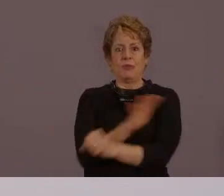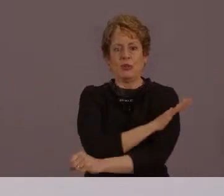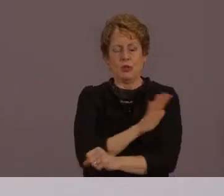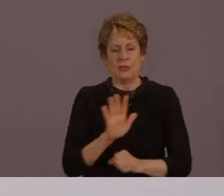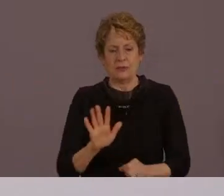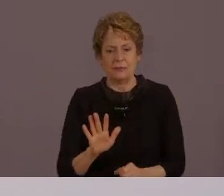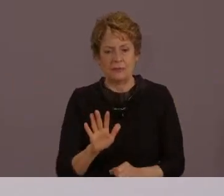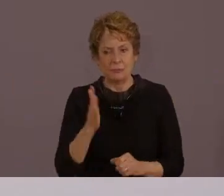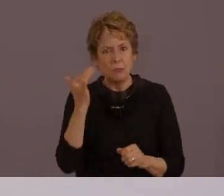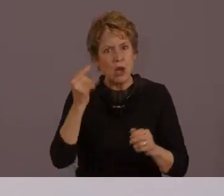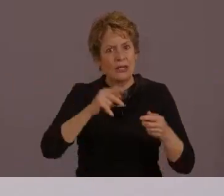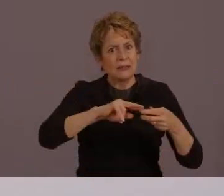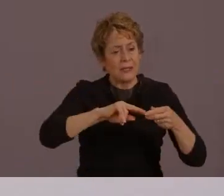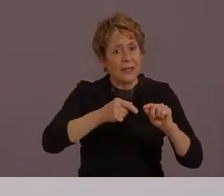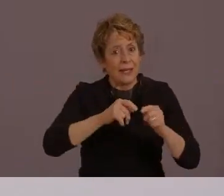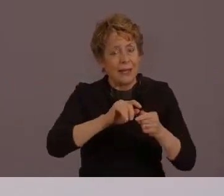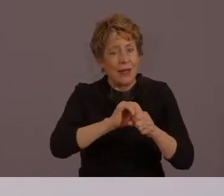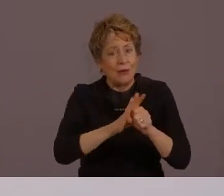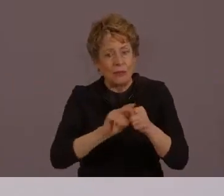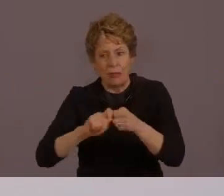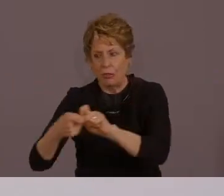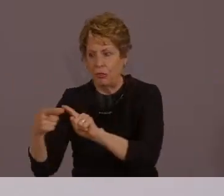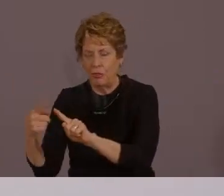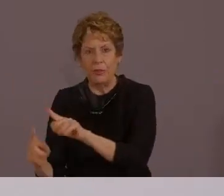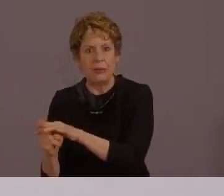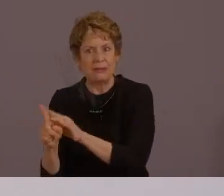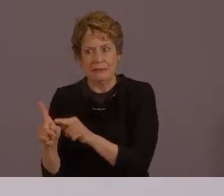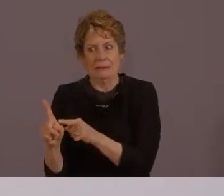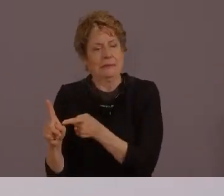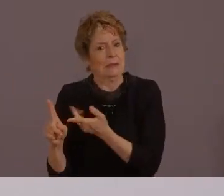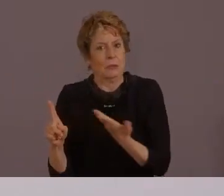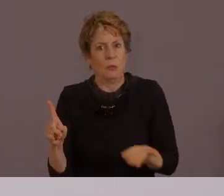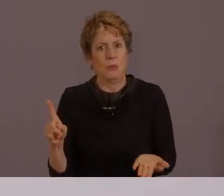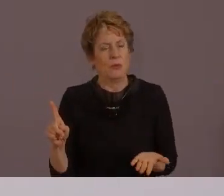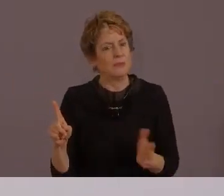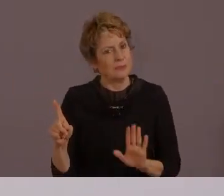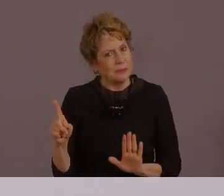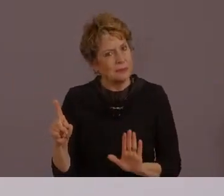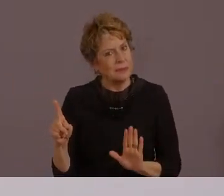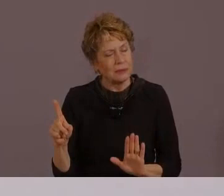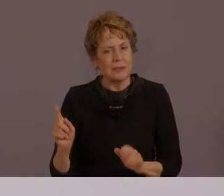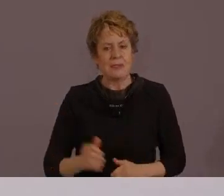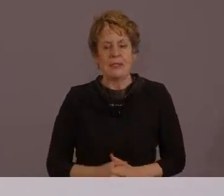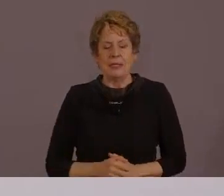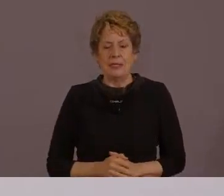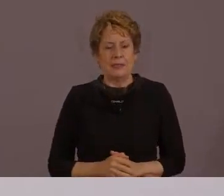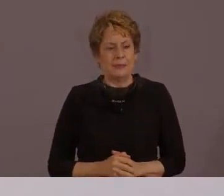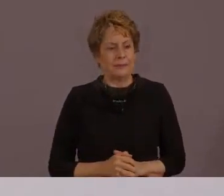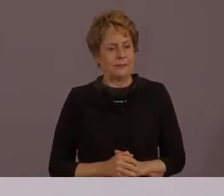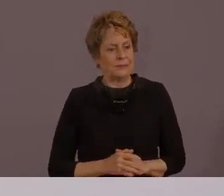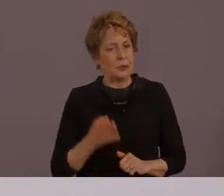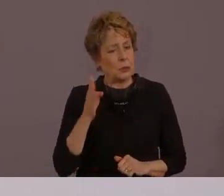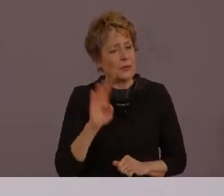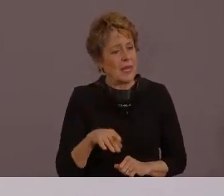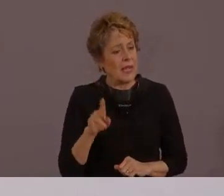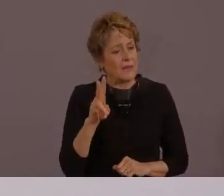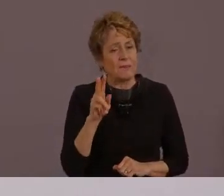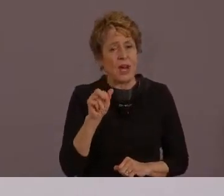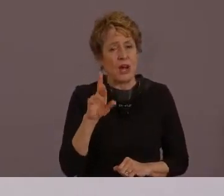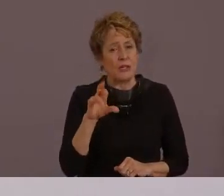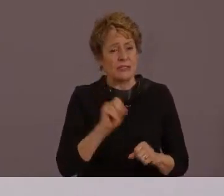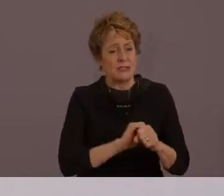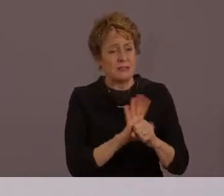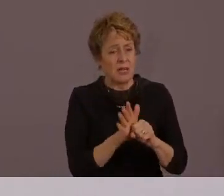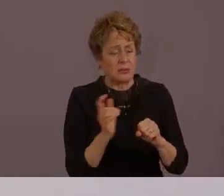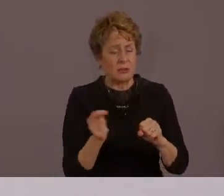so we have been tracking variants, and we know that viruses mutate. We've been watching, you know, what we have circulating in Arizona and what